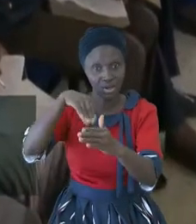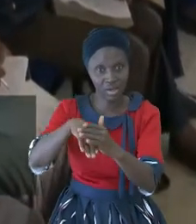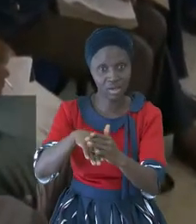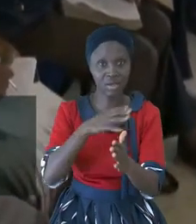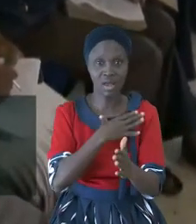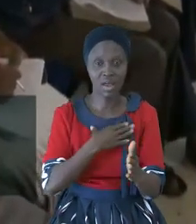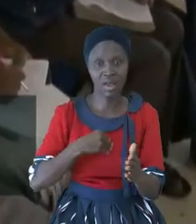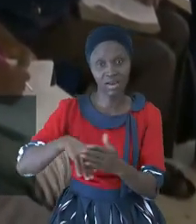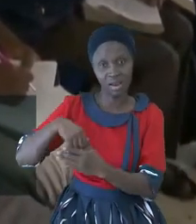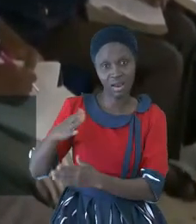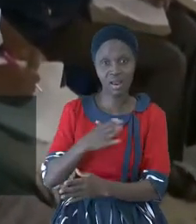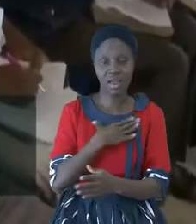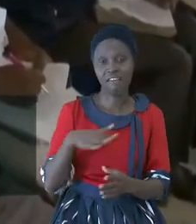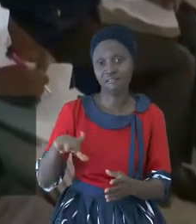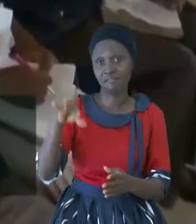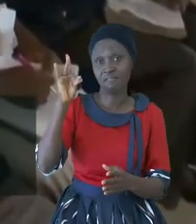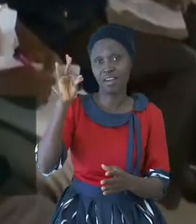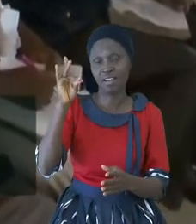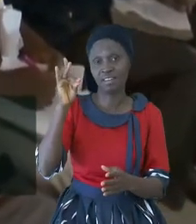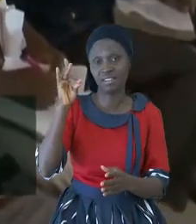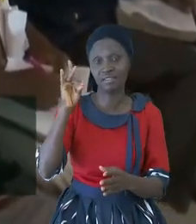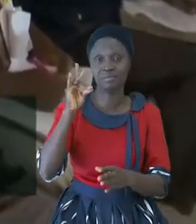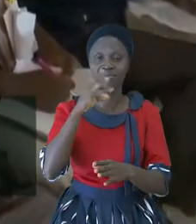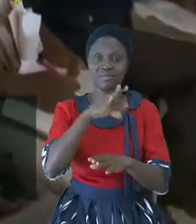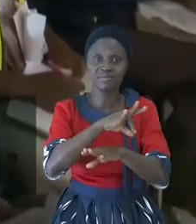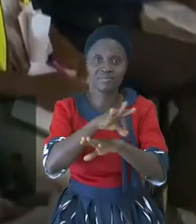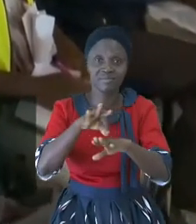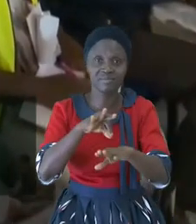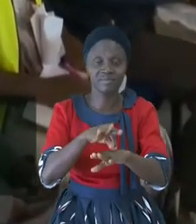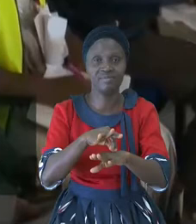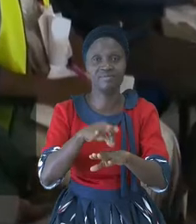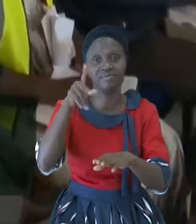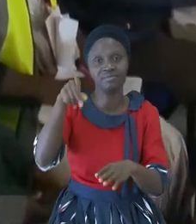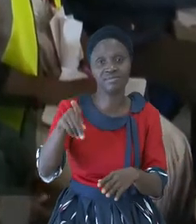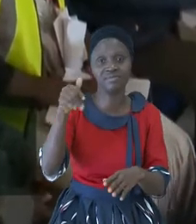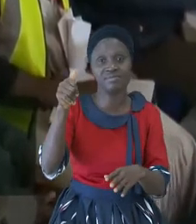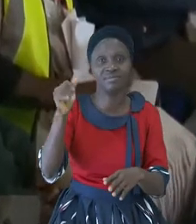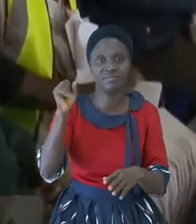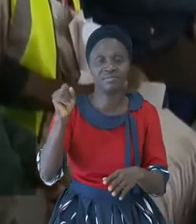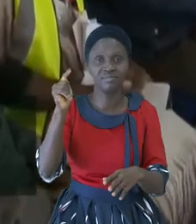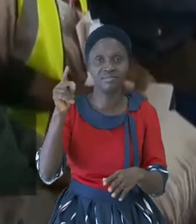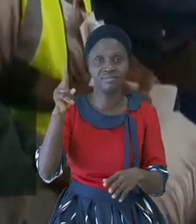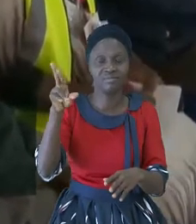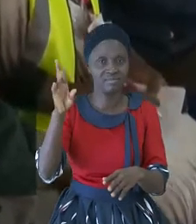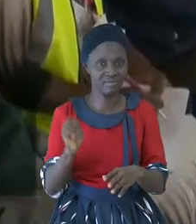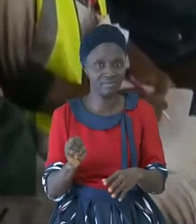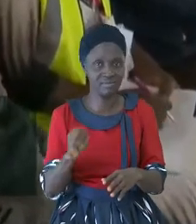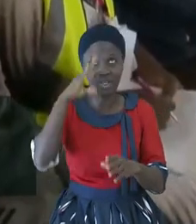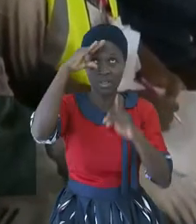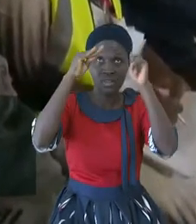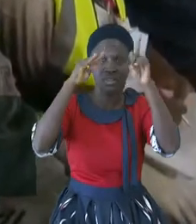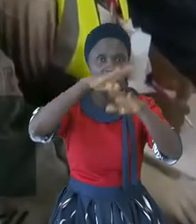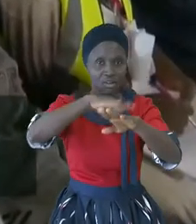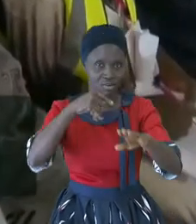and find pasture. That is, as he calls you. He calls you to salvation. He calls you and